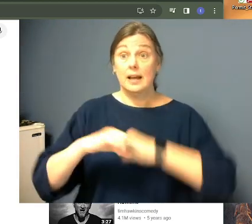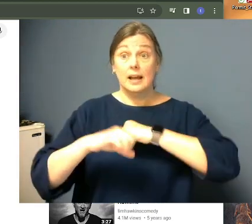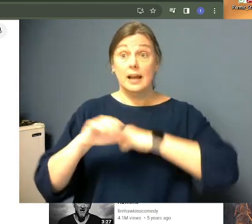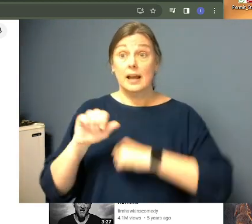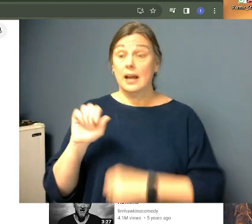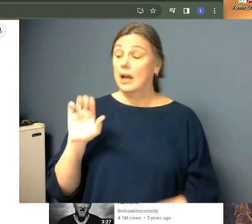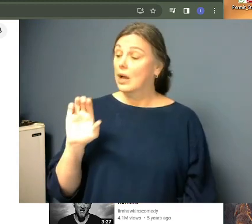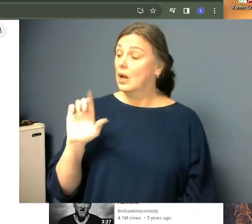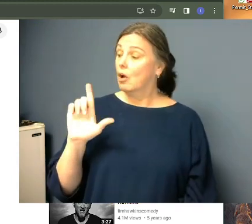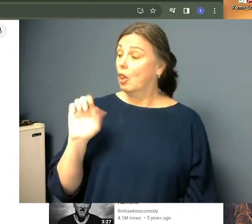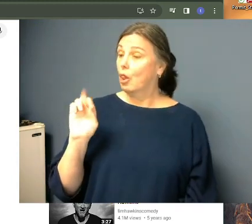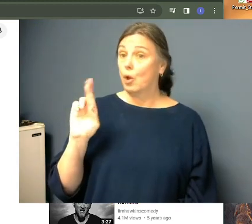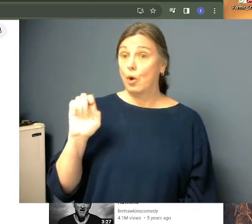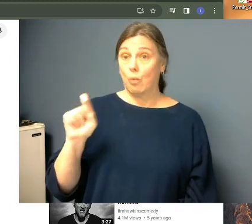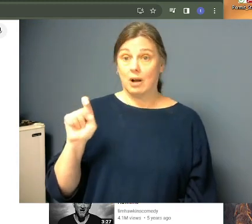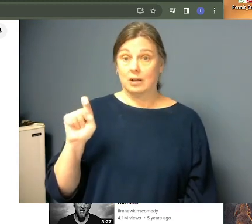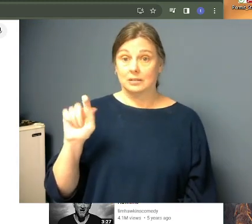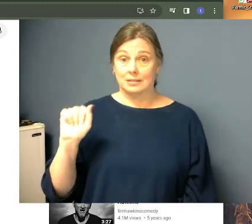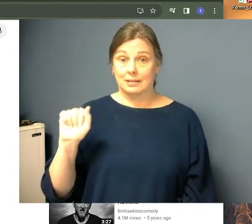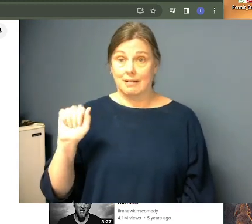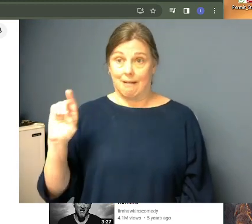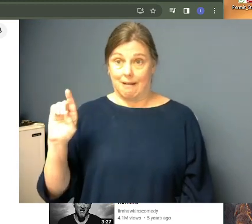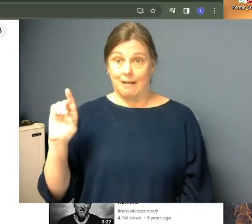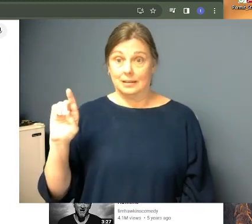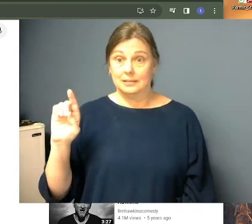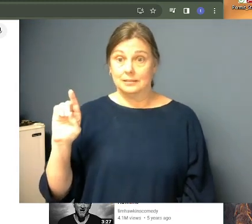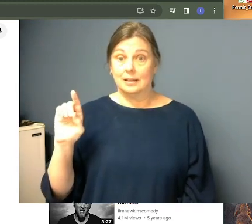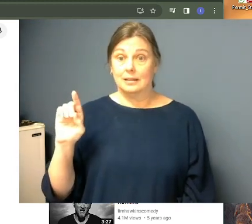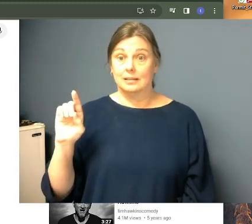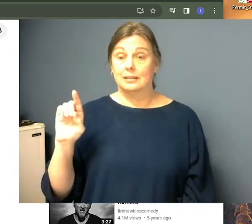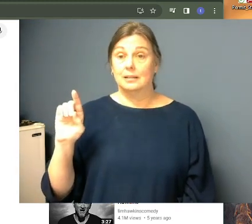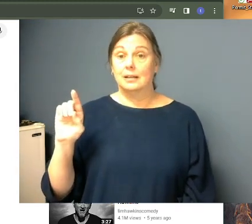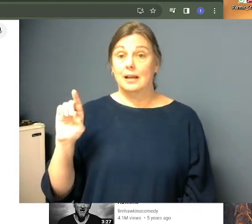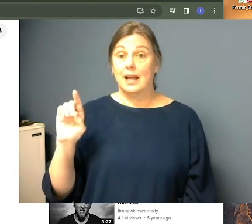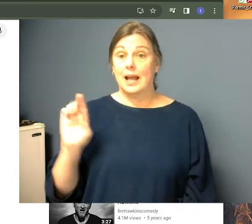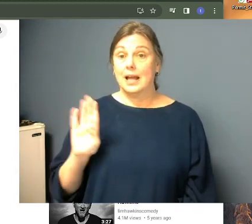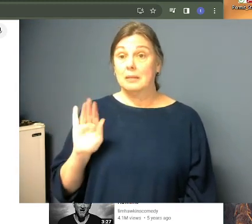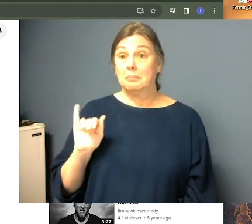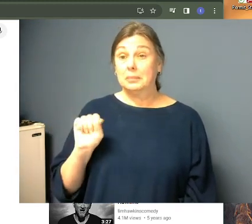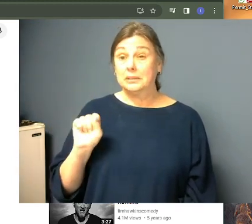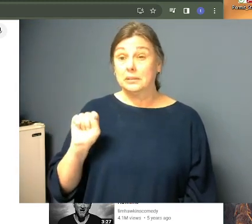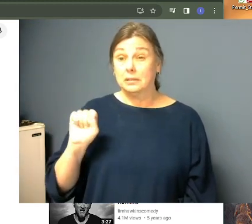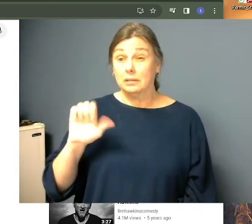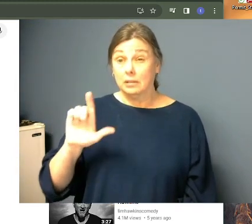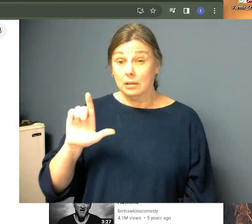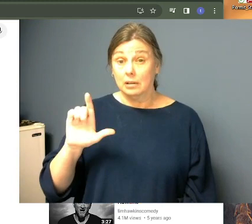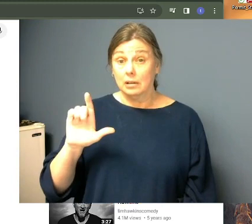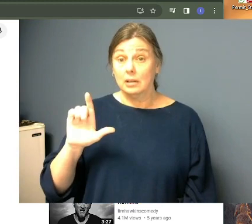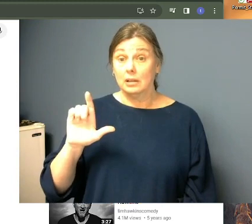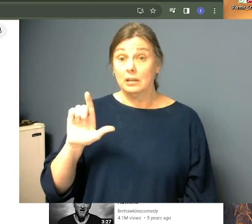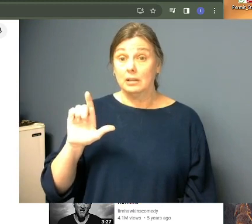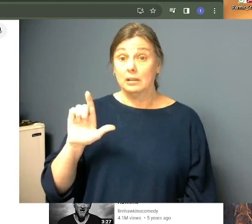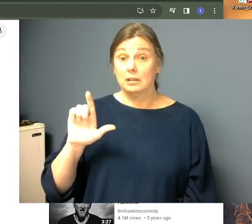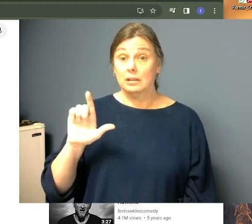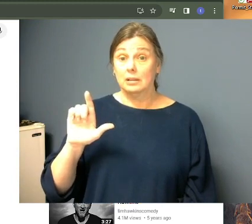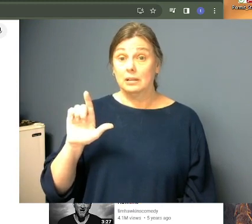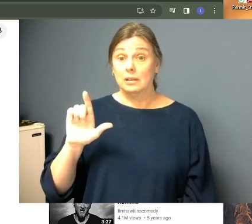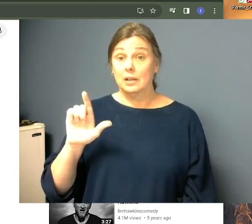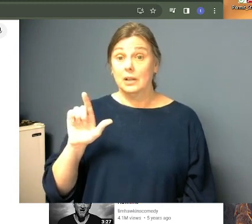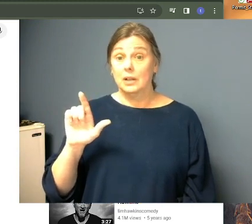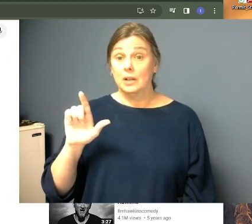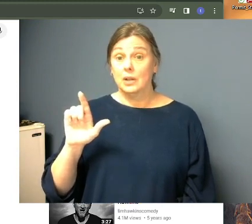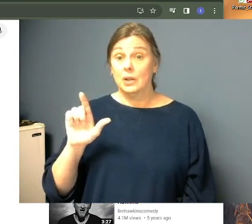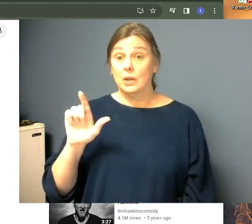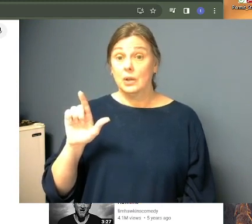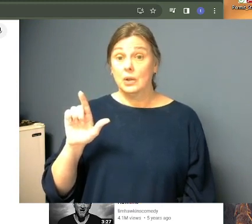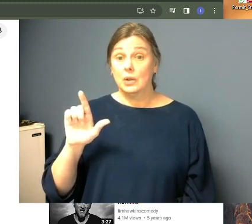or the other three that are on there are super recent. There's a Bissell ad. There's a woman,